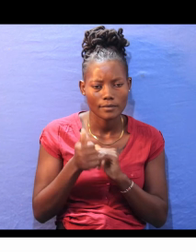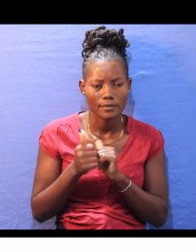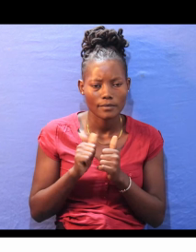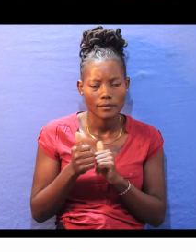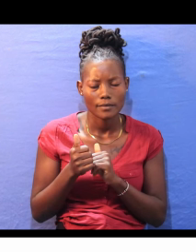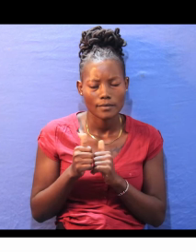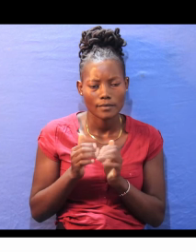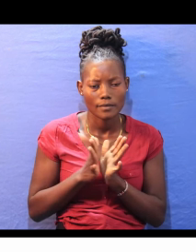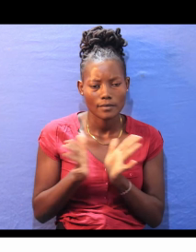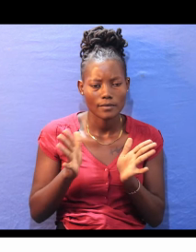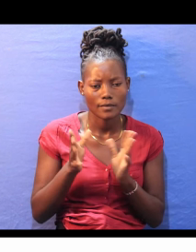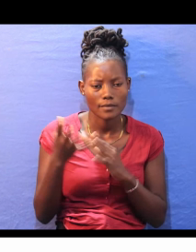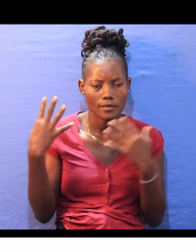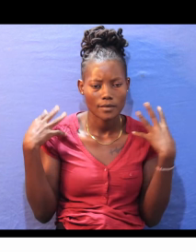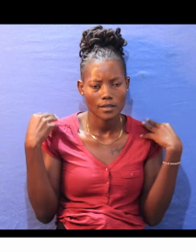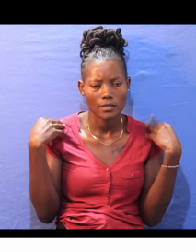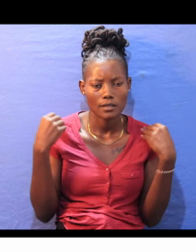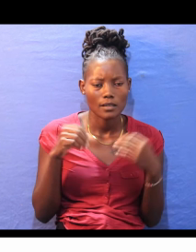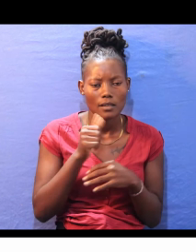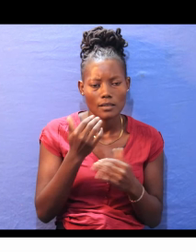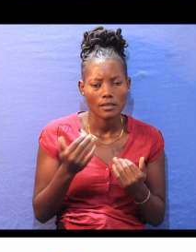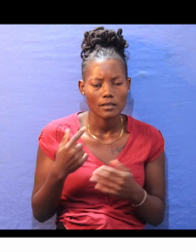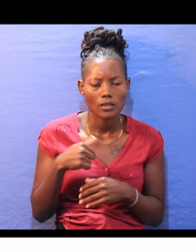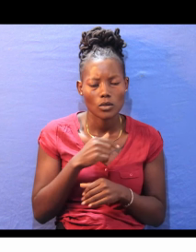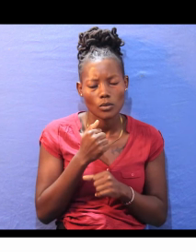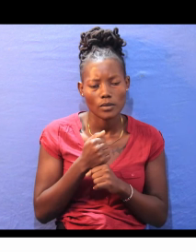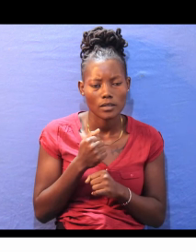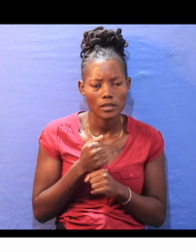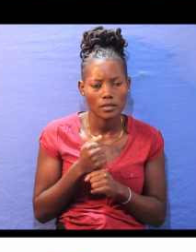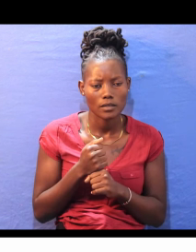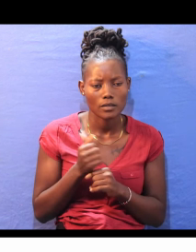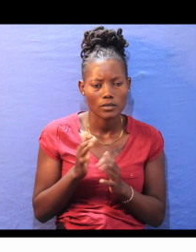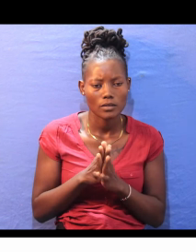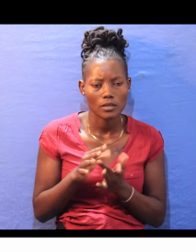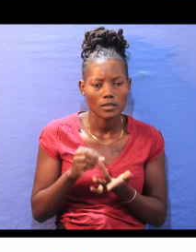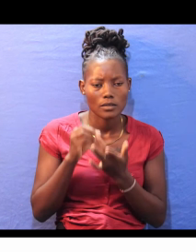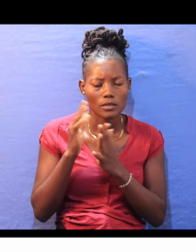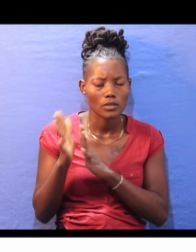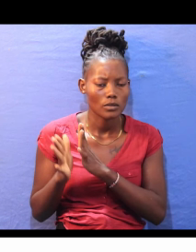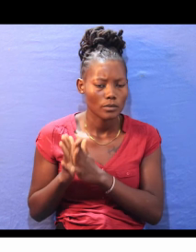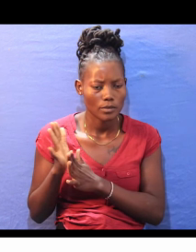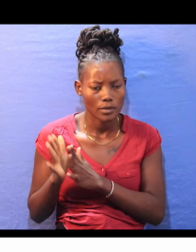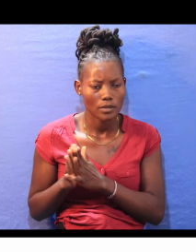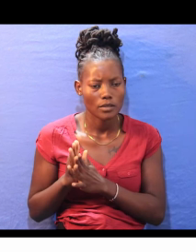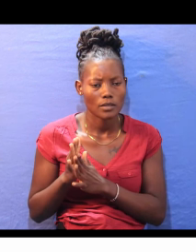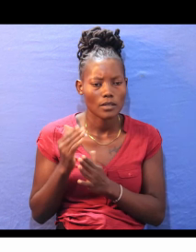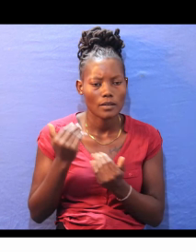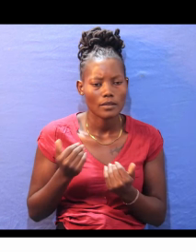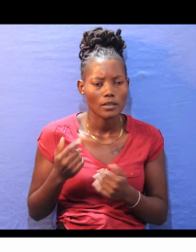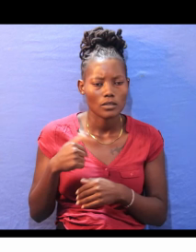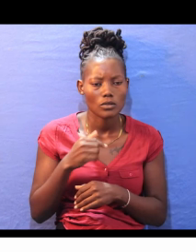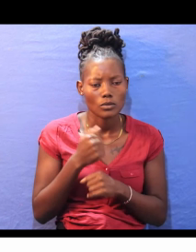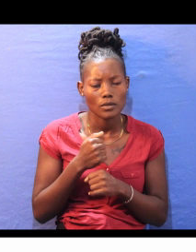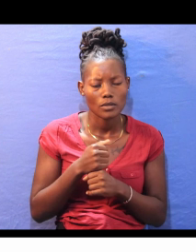prep exercises is pretty much anything we do in the weight room. Special preparatory will be things we do in the weight